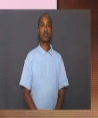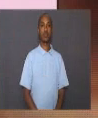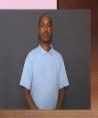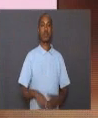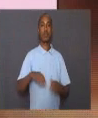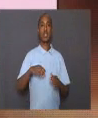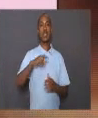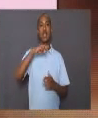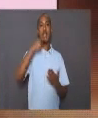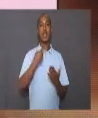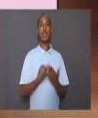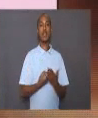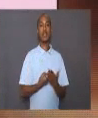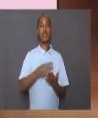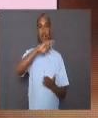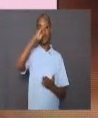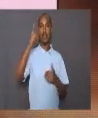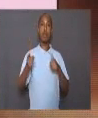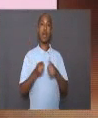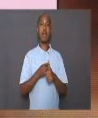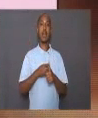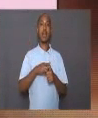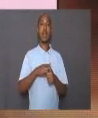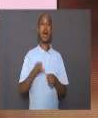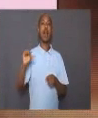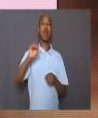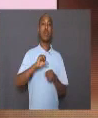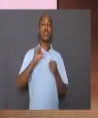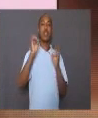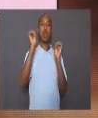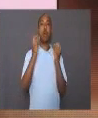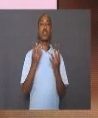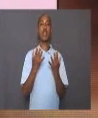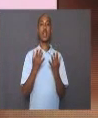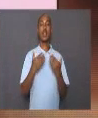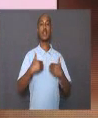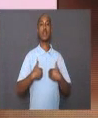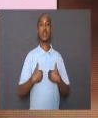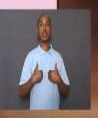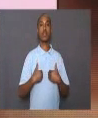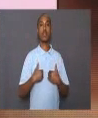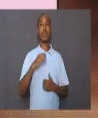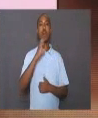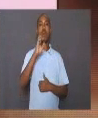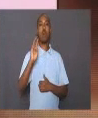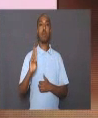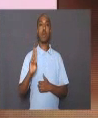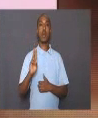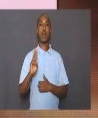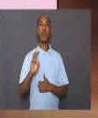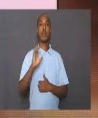In this case, the primary alcohol is oxidized in the presence of copper